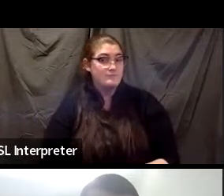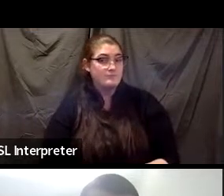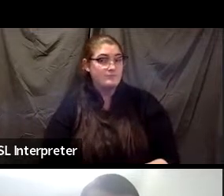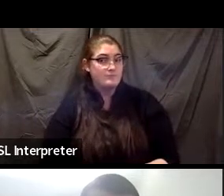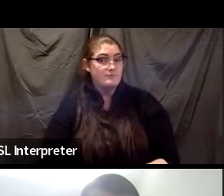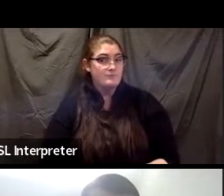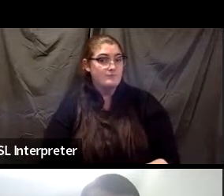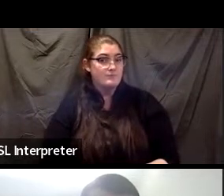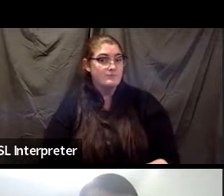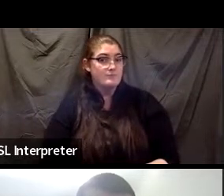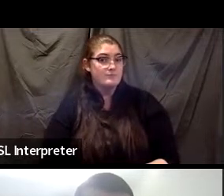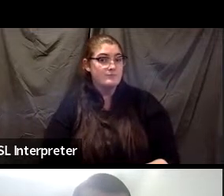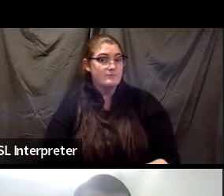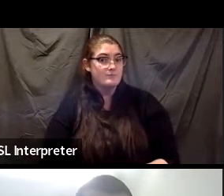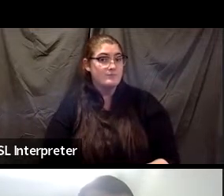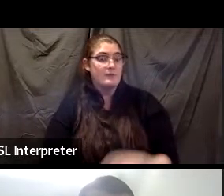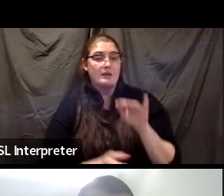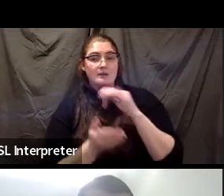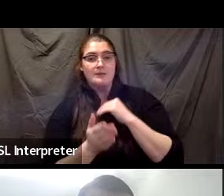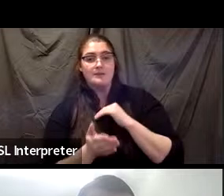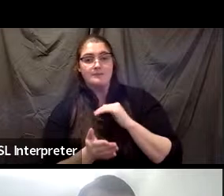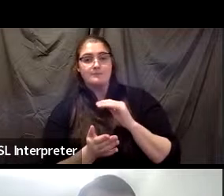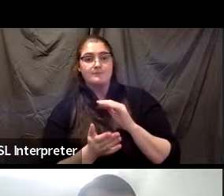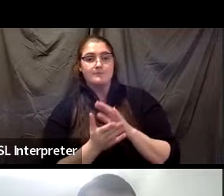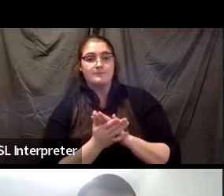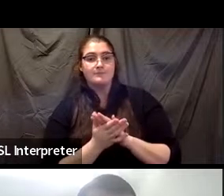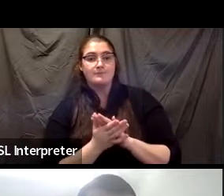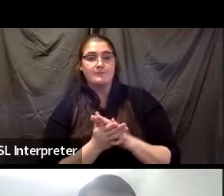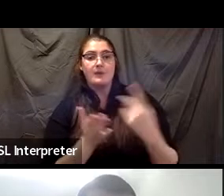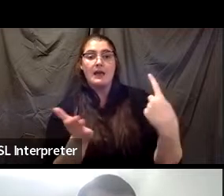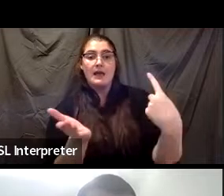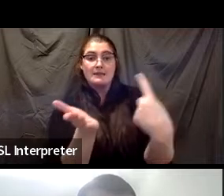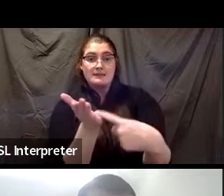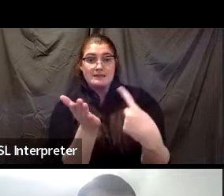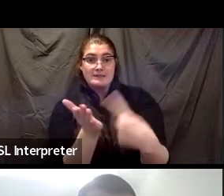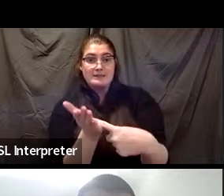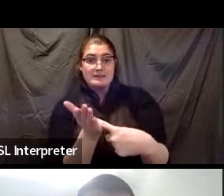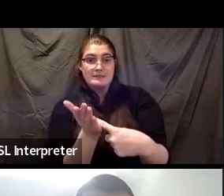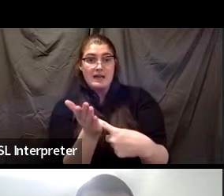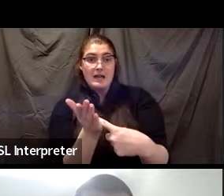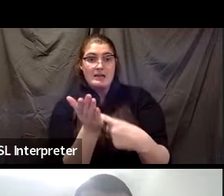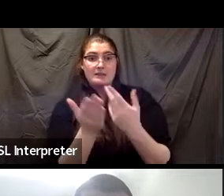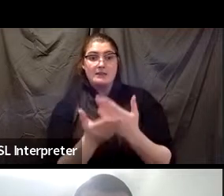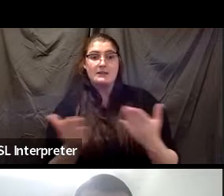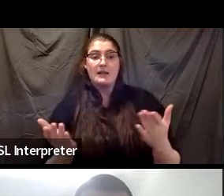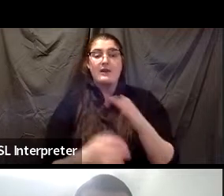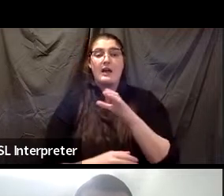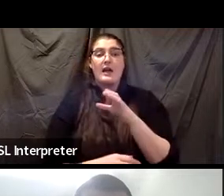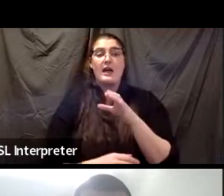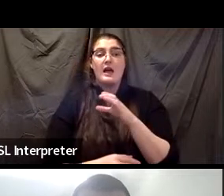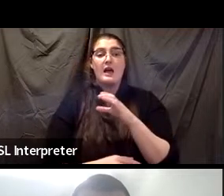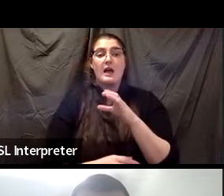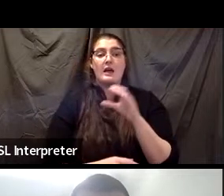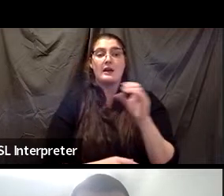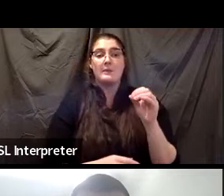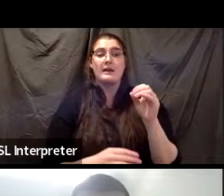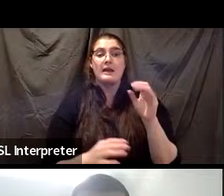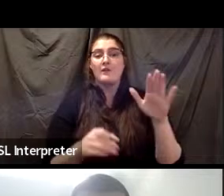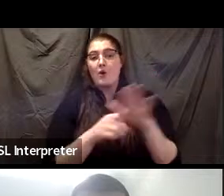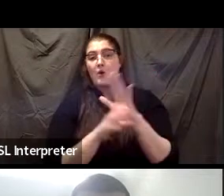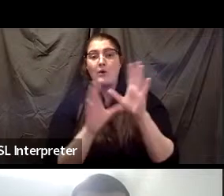Let me see. Excuse me. Discussing a matter at the committee of the whole meeting is not the same